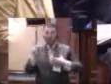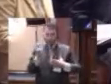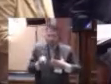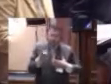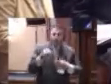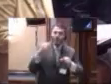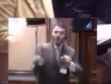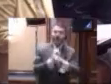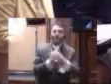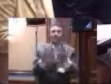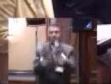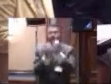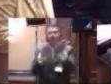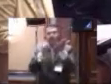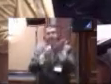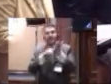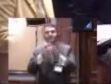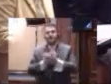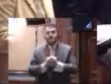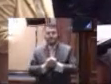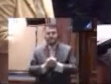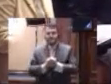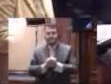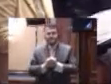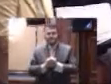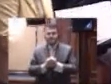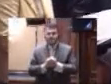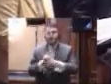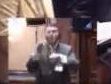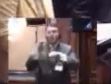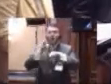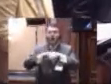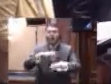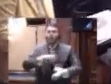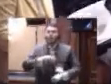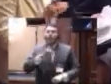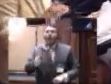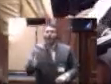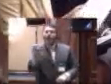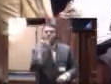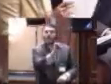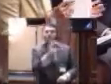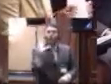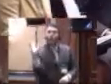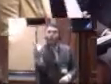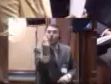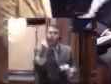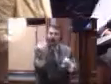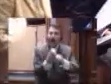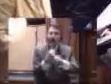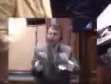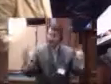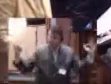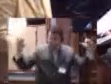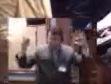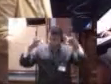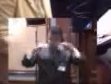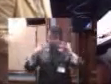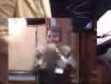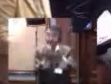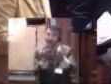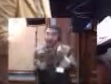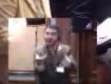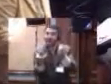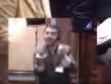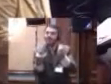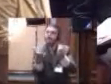inclusiveness that we had in our Tahrir Square and elsewhere in Egypt during the revolution, where all the divides have fallen